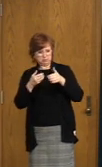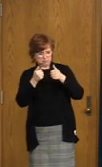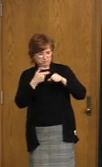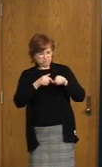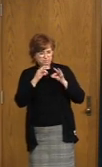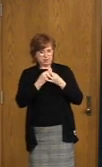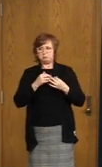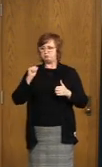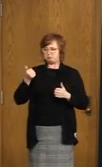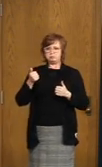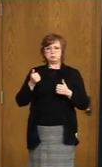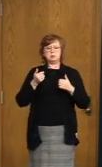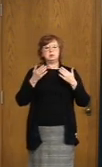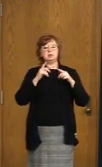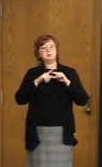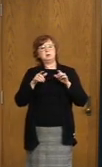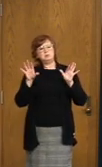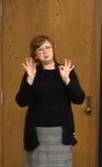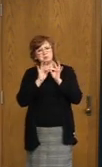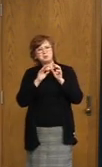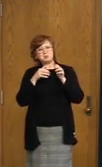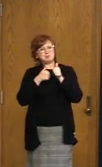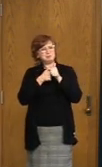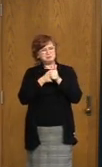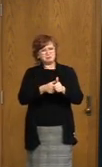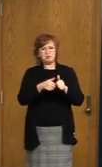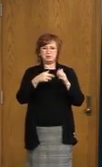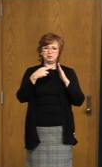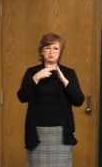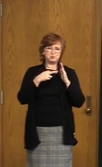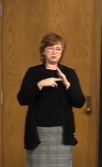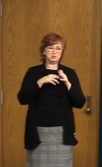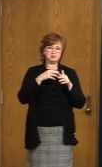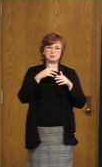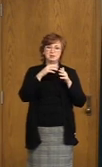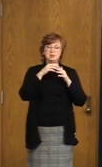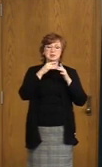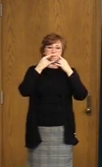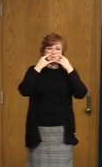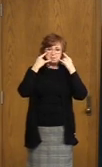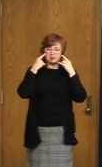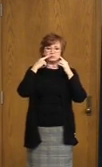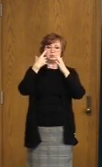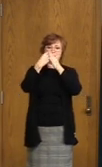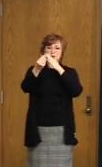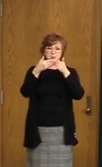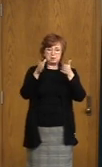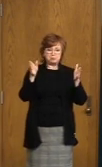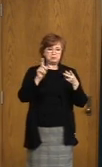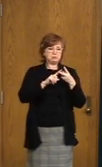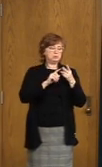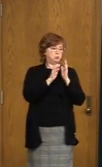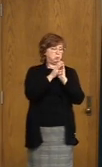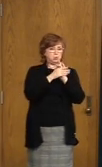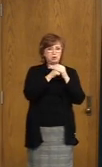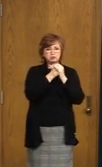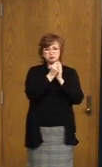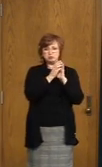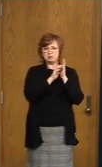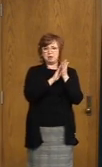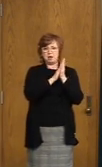wearing a mask, following, all the other guidelines around safe distance, hand washing when you're out and about or at work.